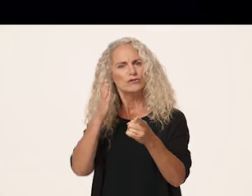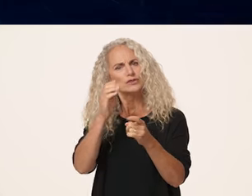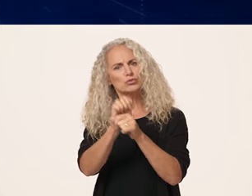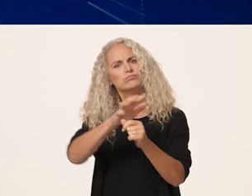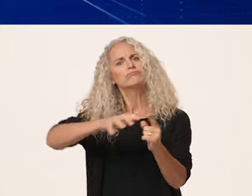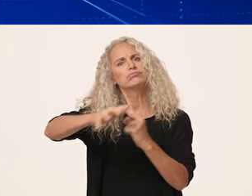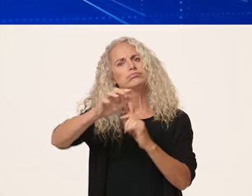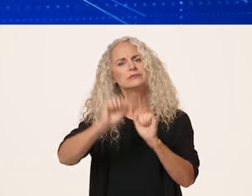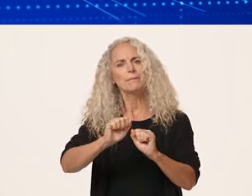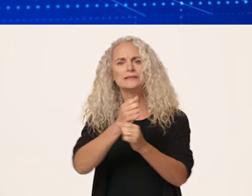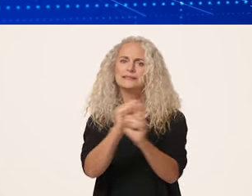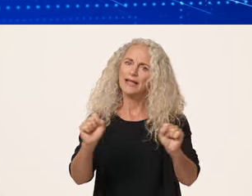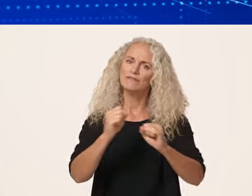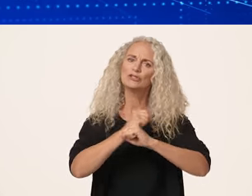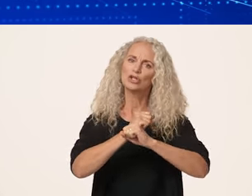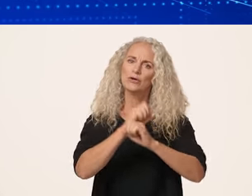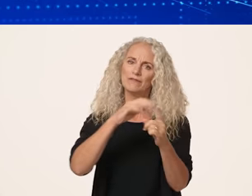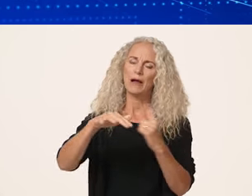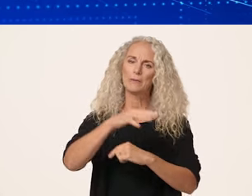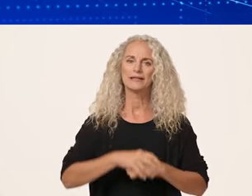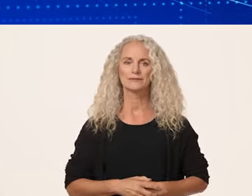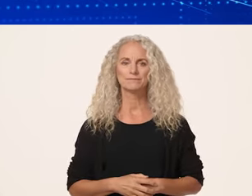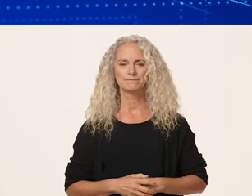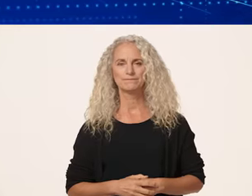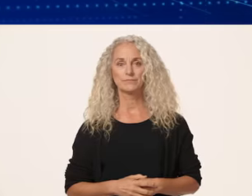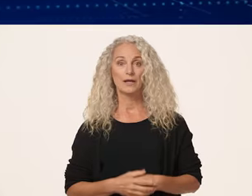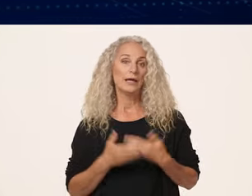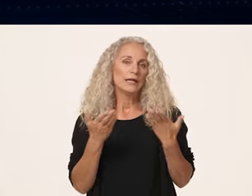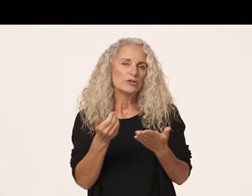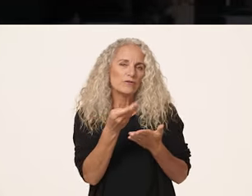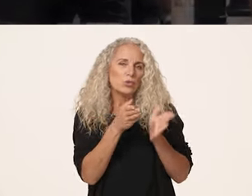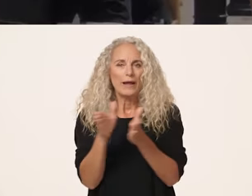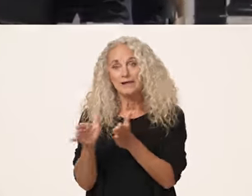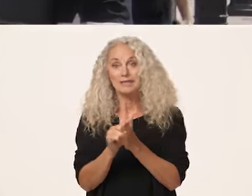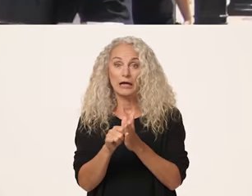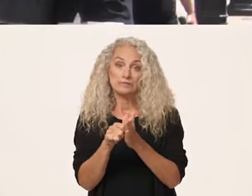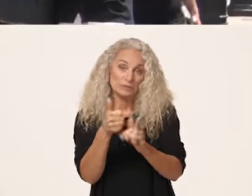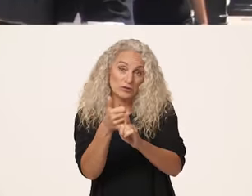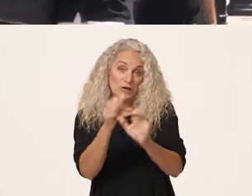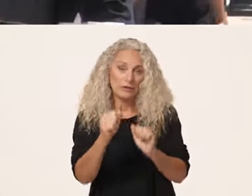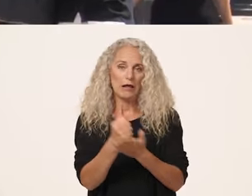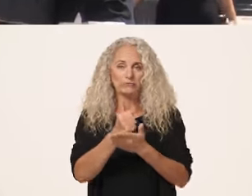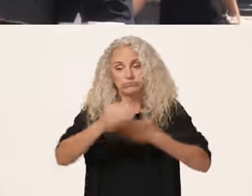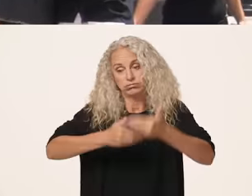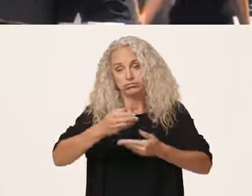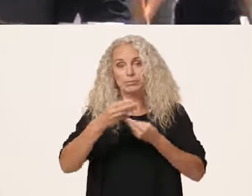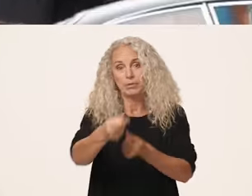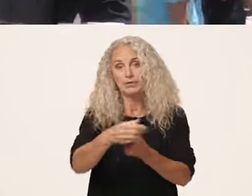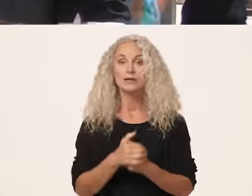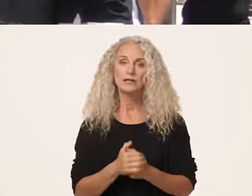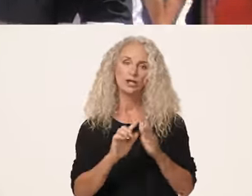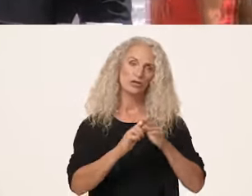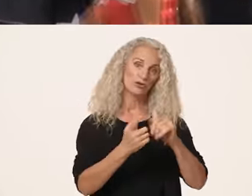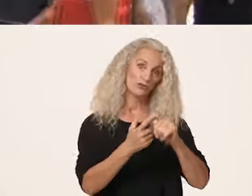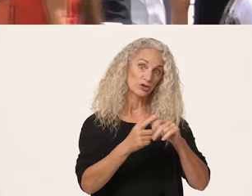so your future workplace can remain a safe and secure environment. Here are a few ways you can help speed the process along.